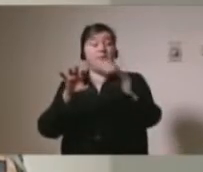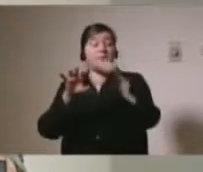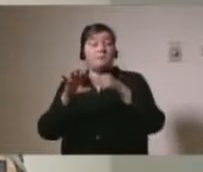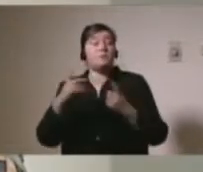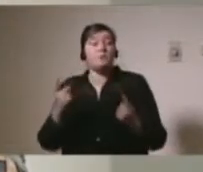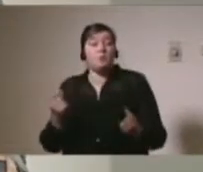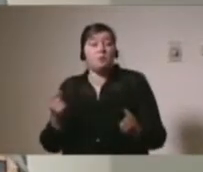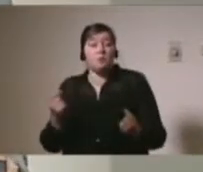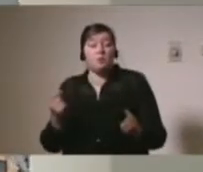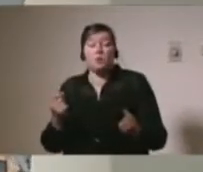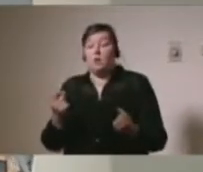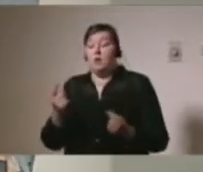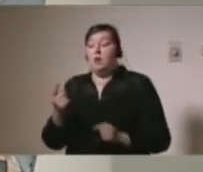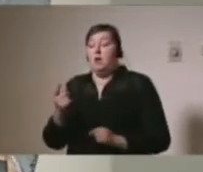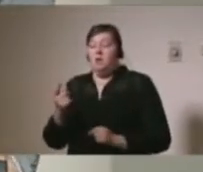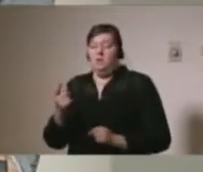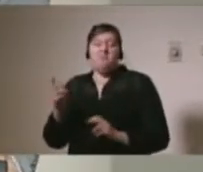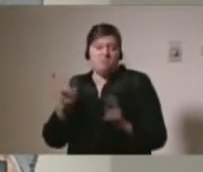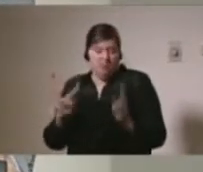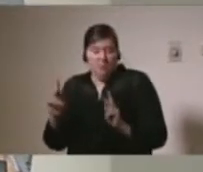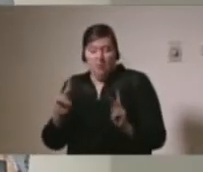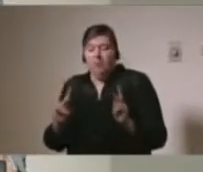so these promoters